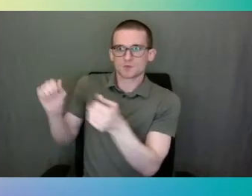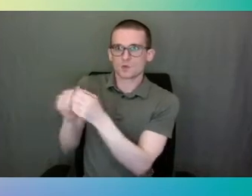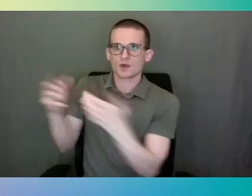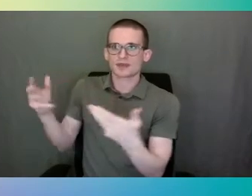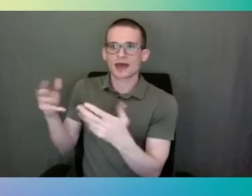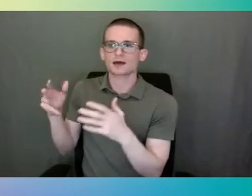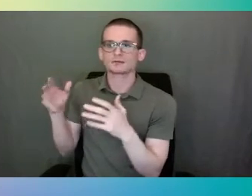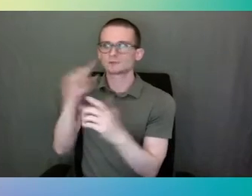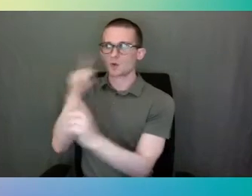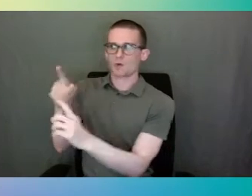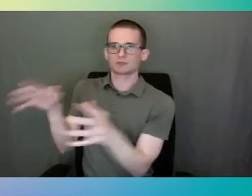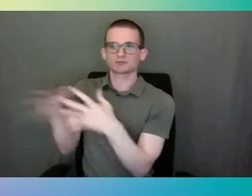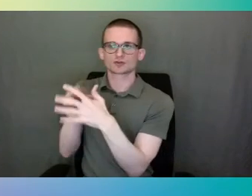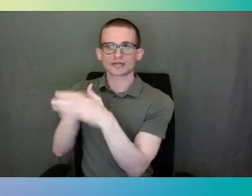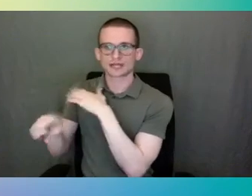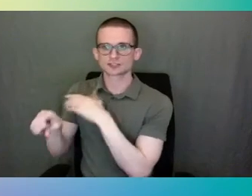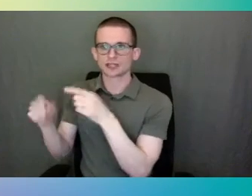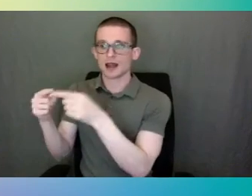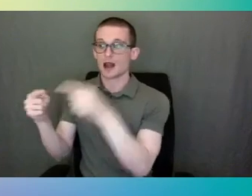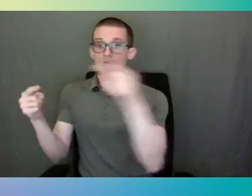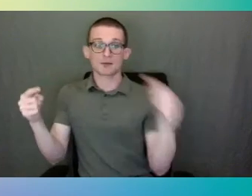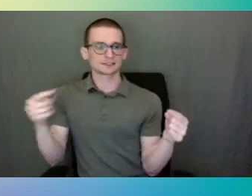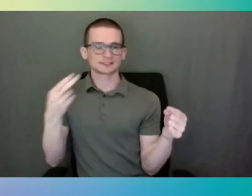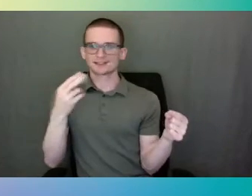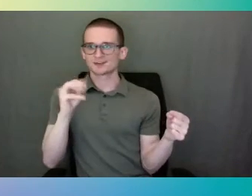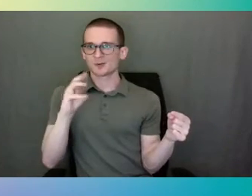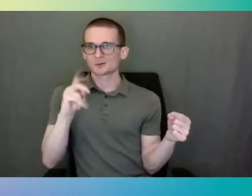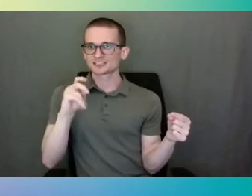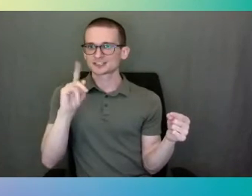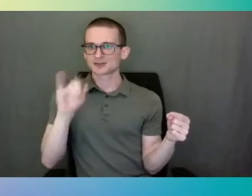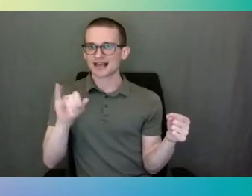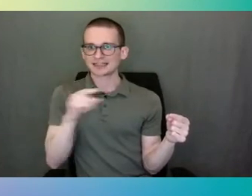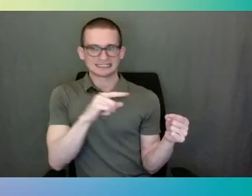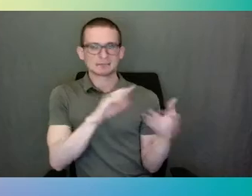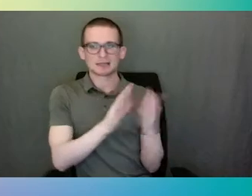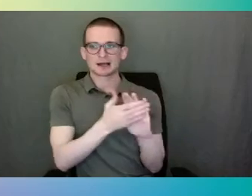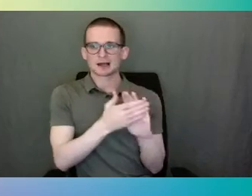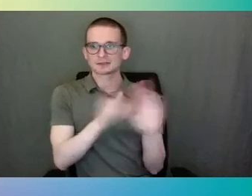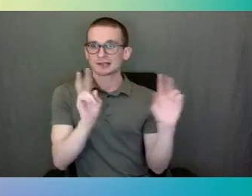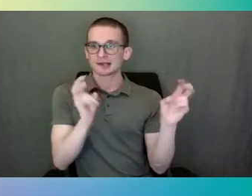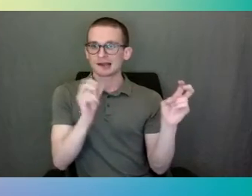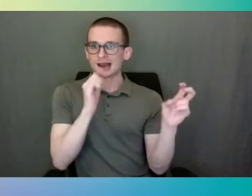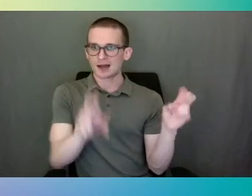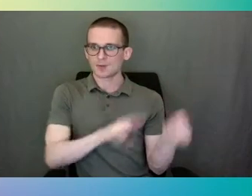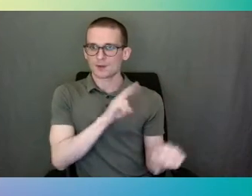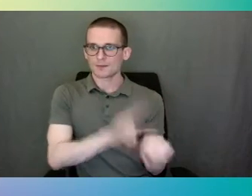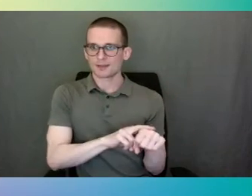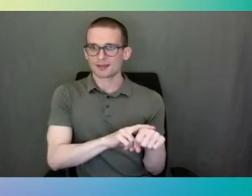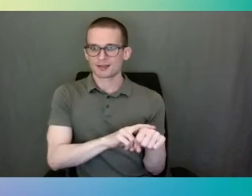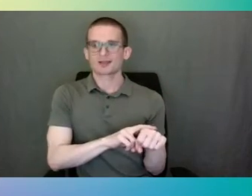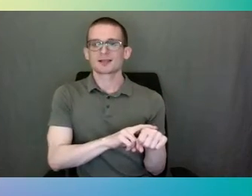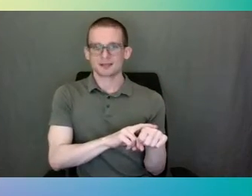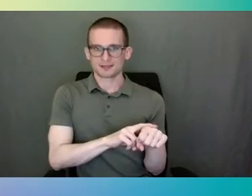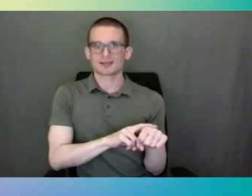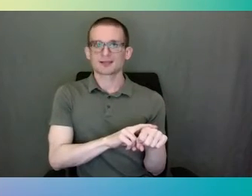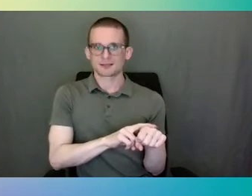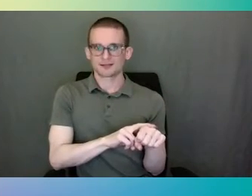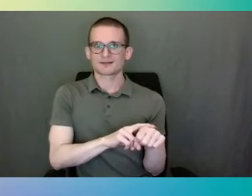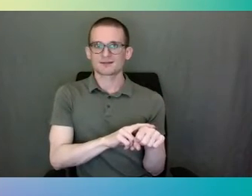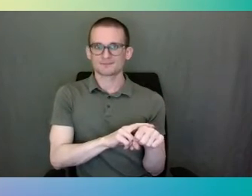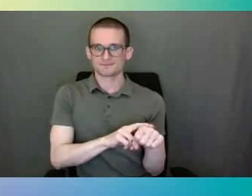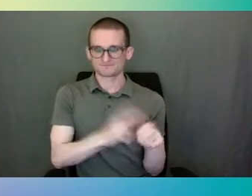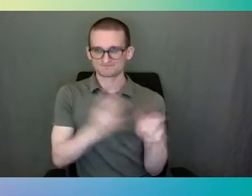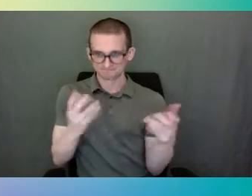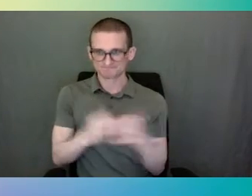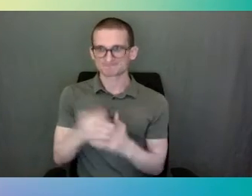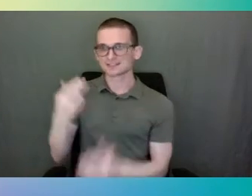it becomes the abnormal. So this is the point at which we're at. So